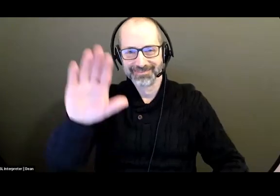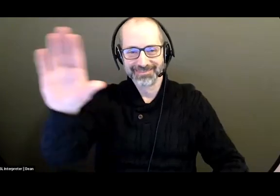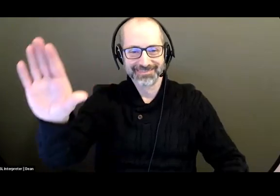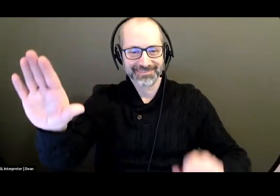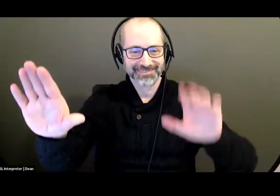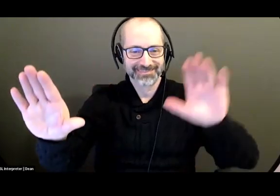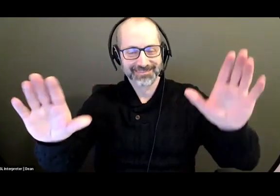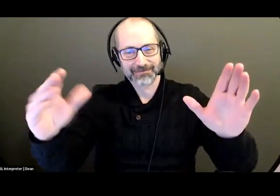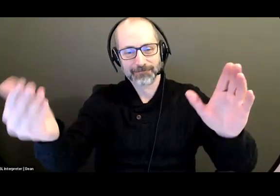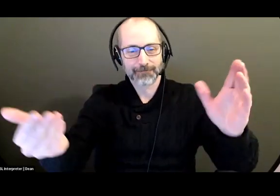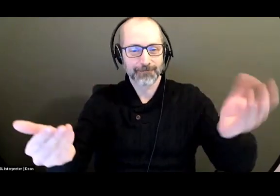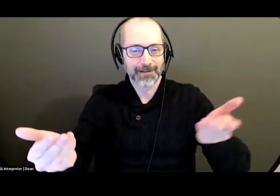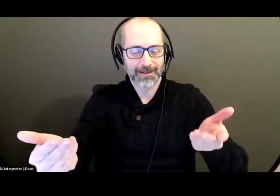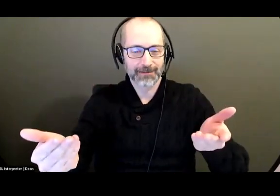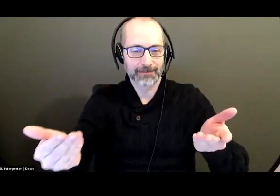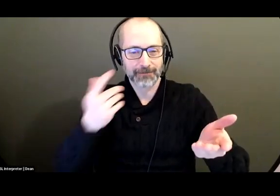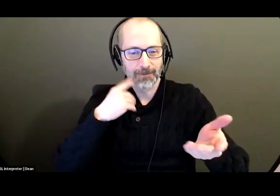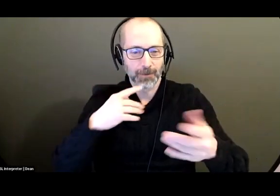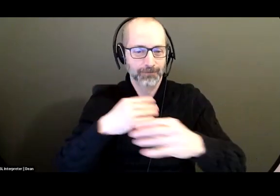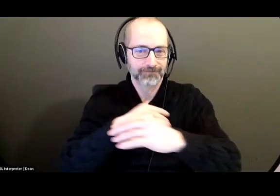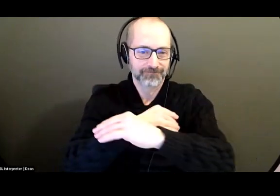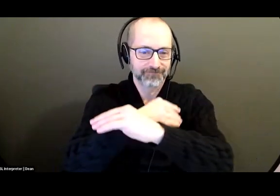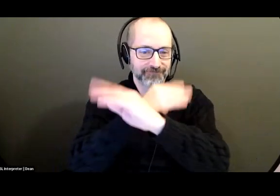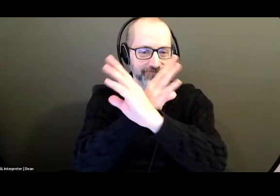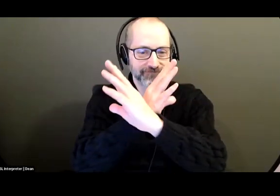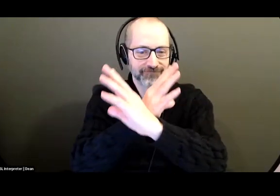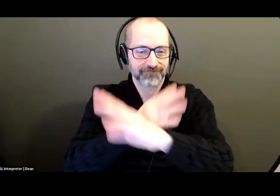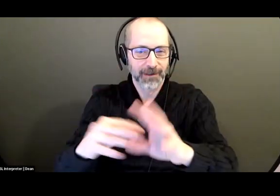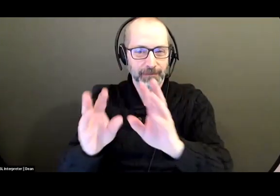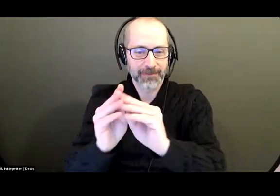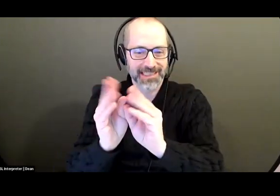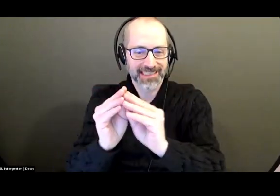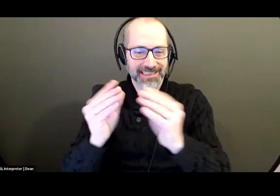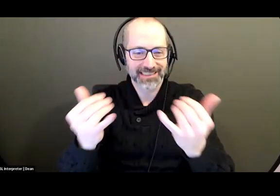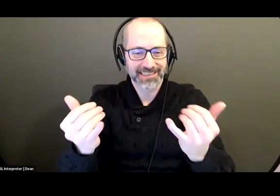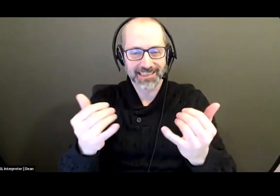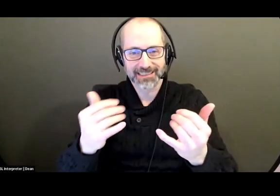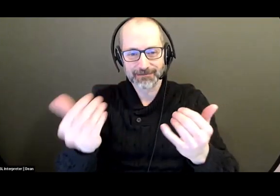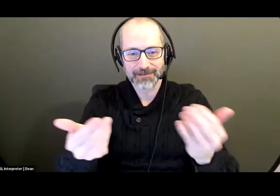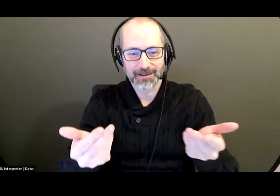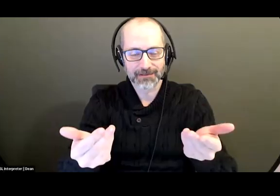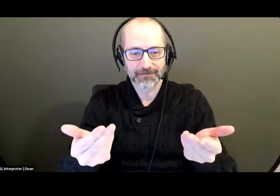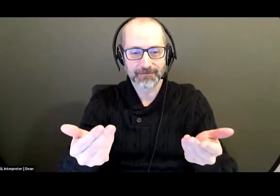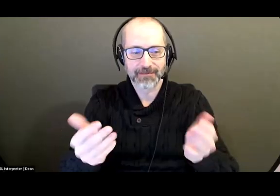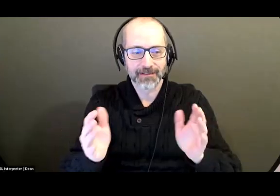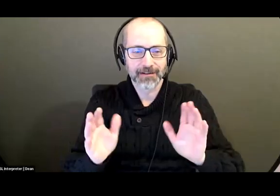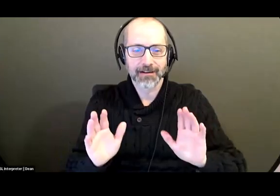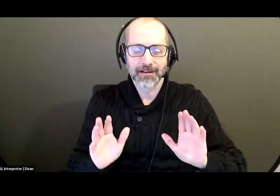Hello, everyone, and welcome to our webinar today.